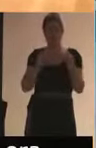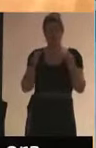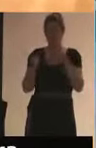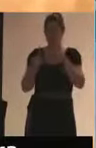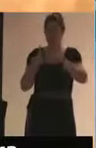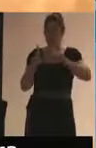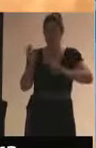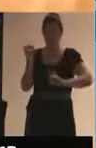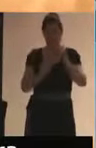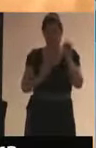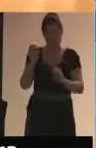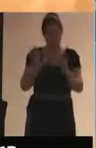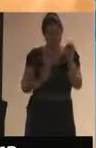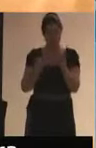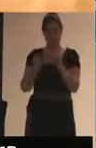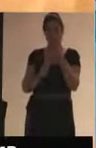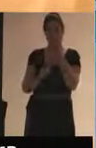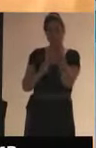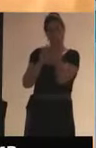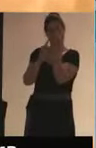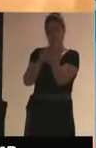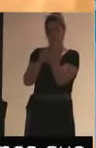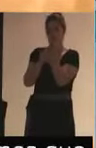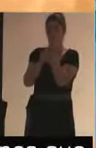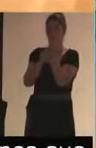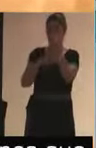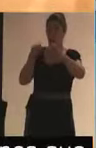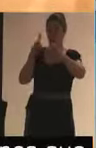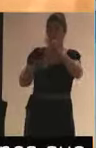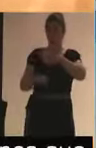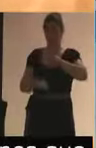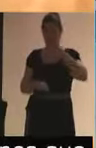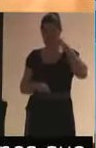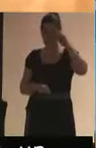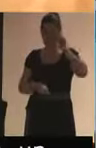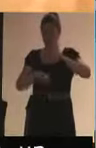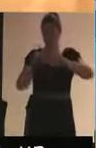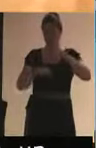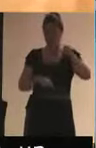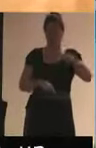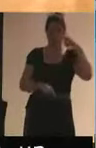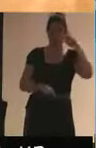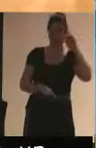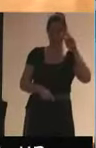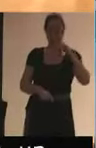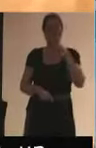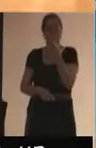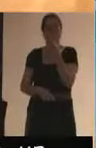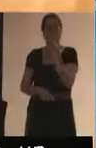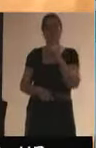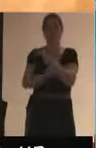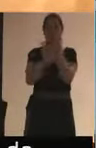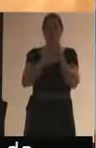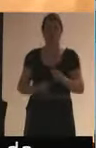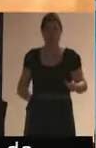need to include statistics or a term based on your experience by observing if the